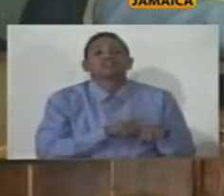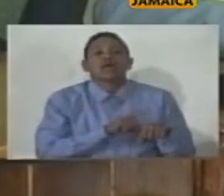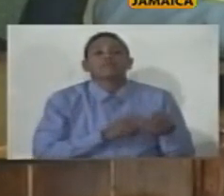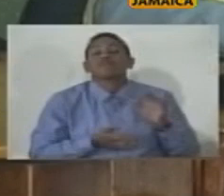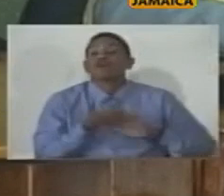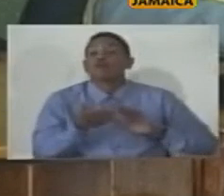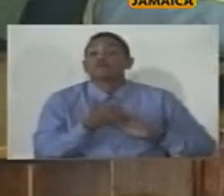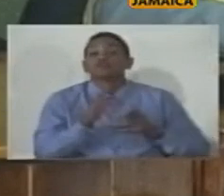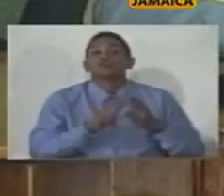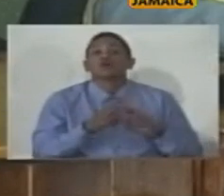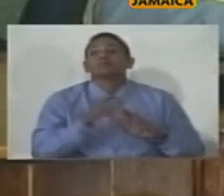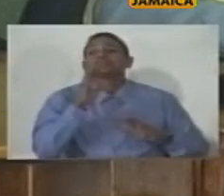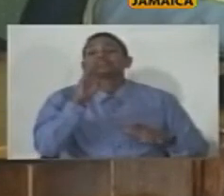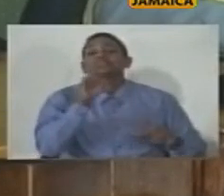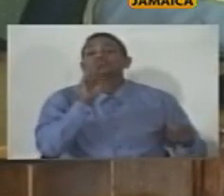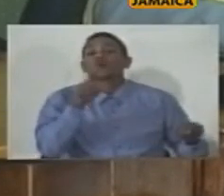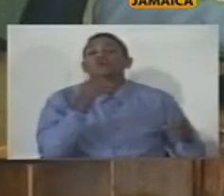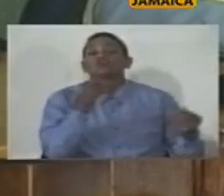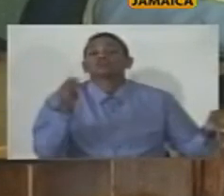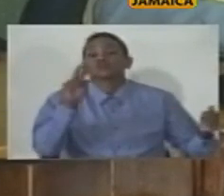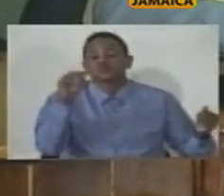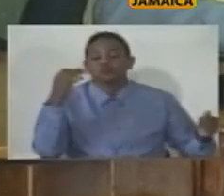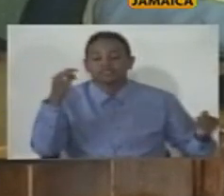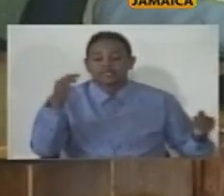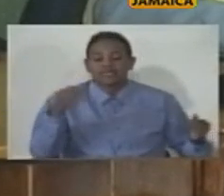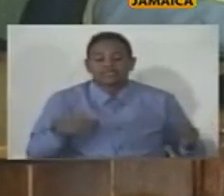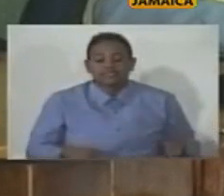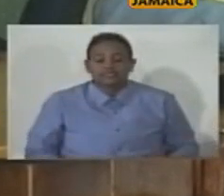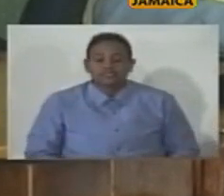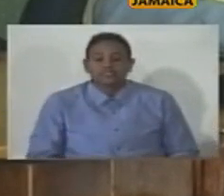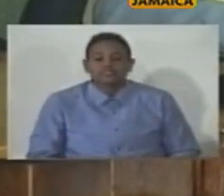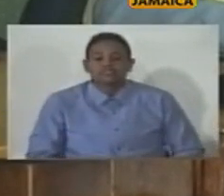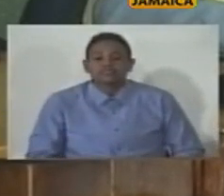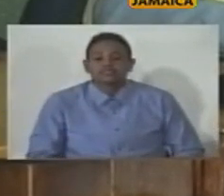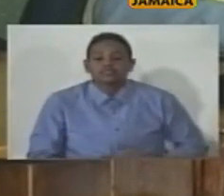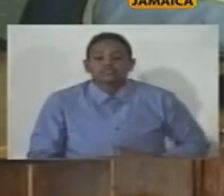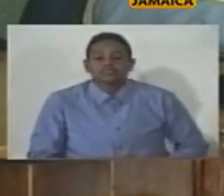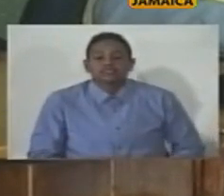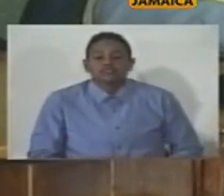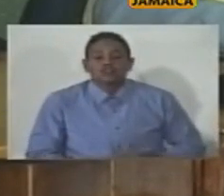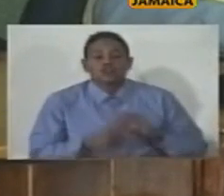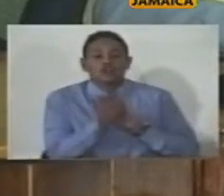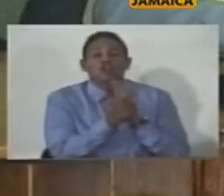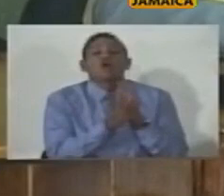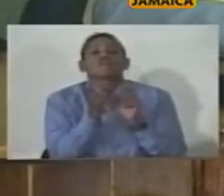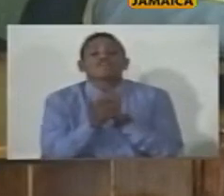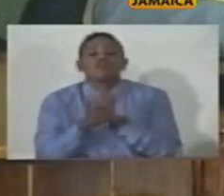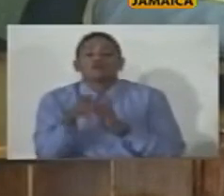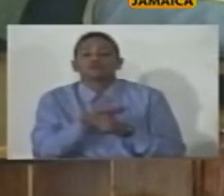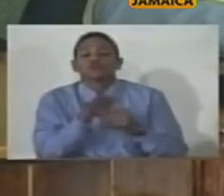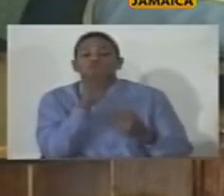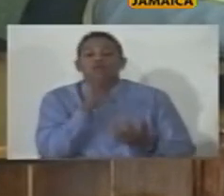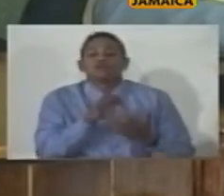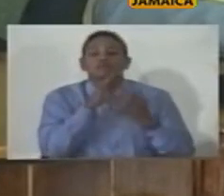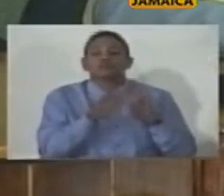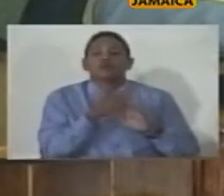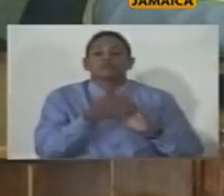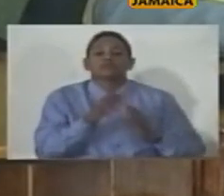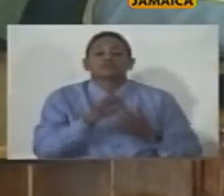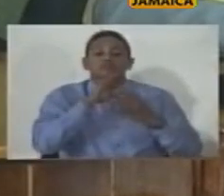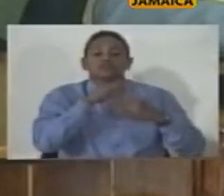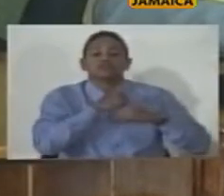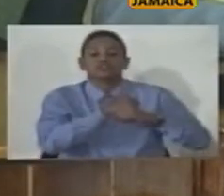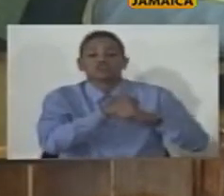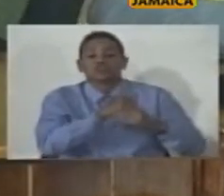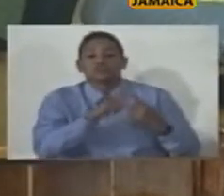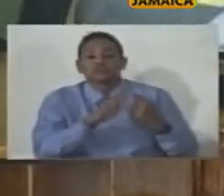number 6, Order Resolution 2019. Law Reform Zones of Special Operations, Special Security and